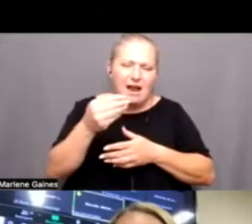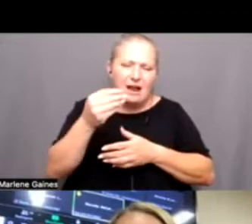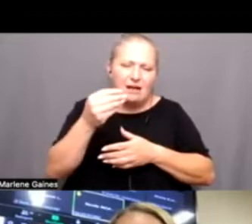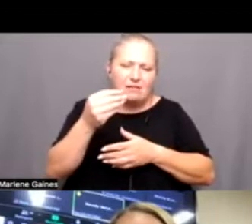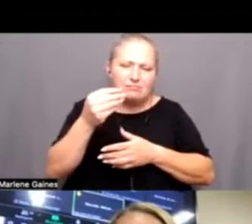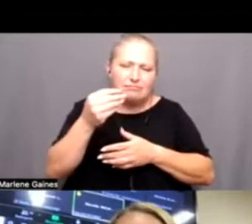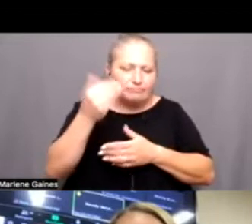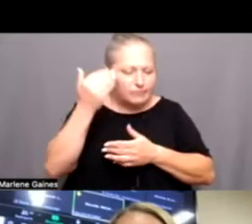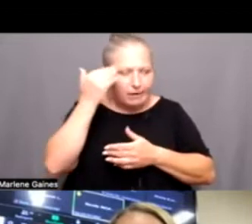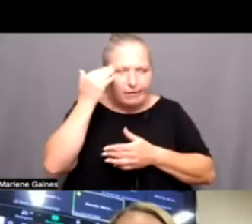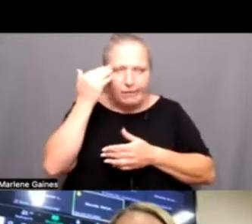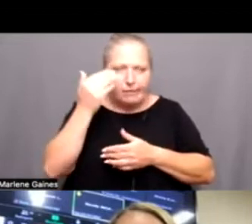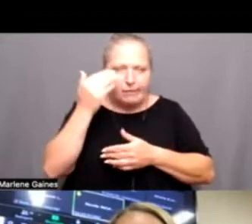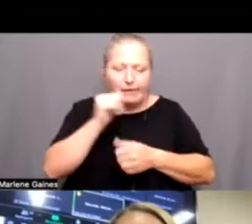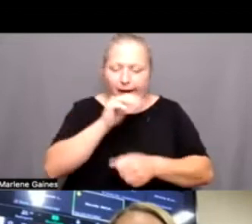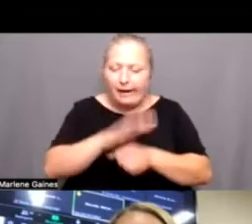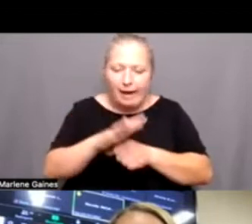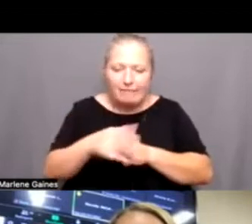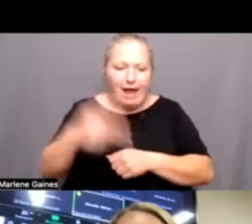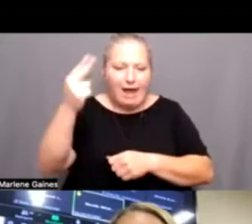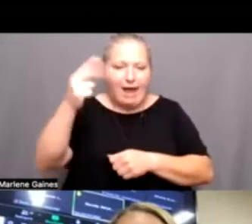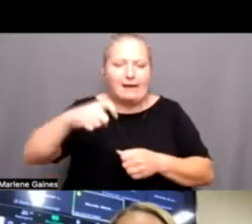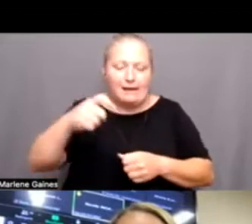known shortage and high need and